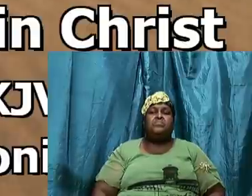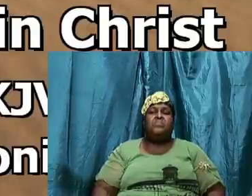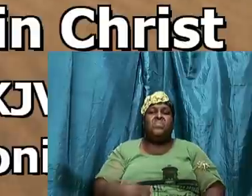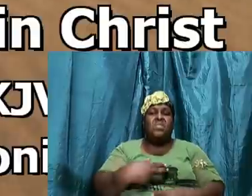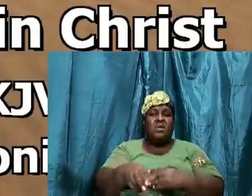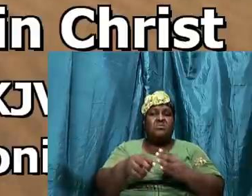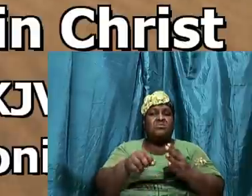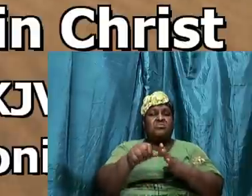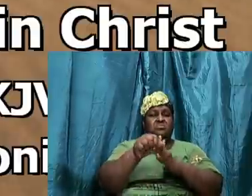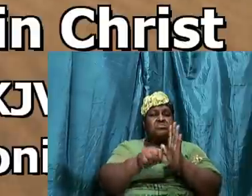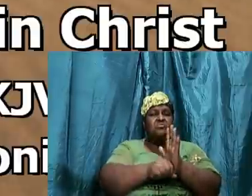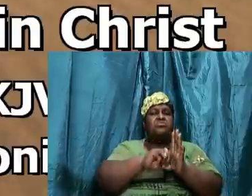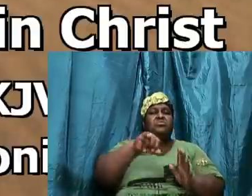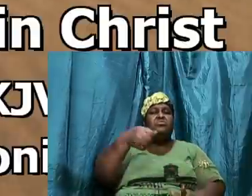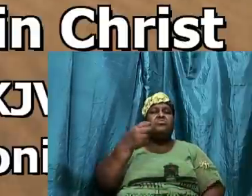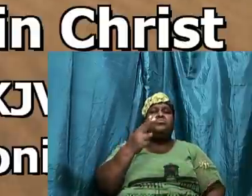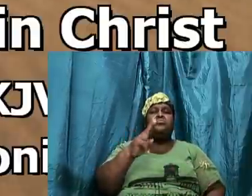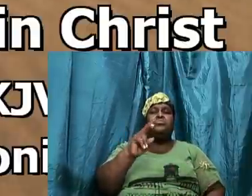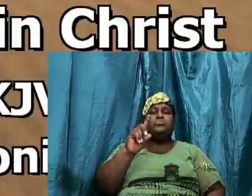9.